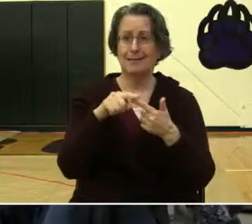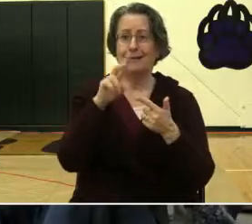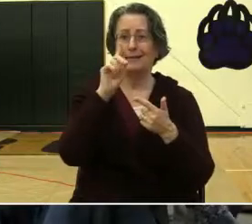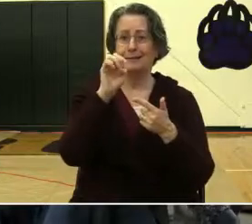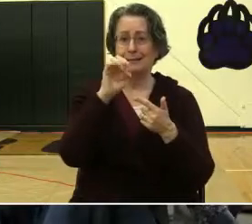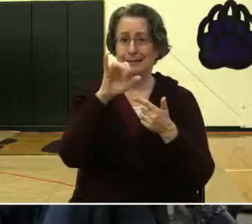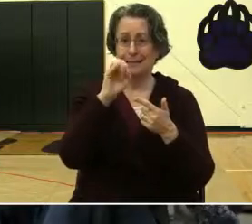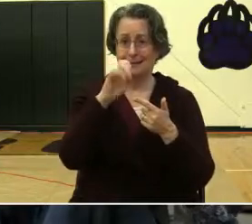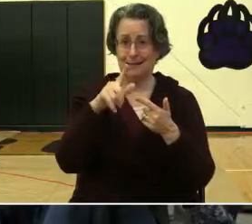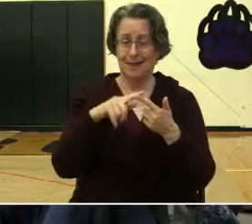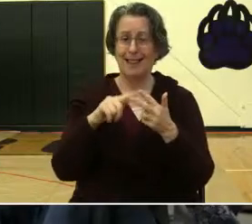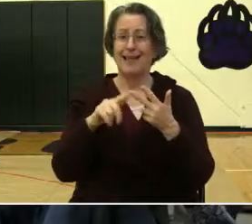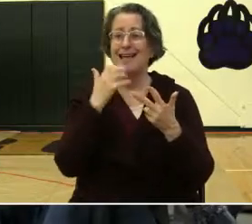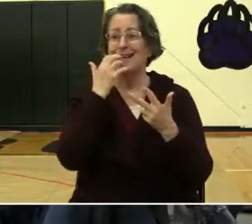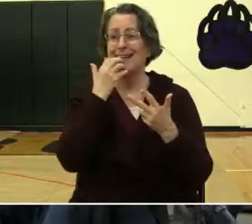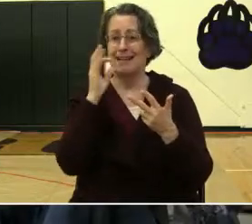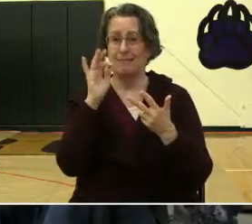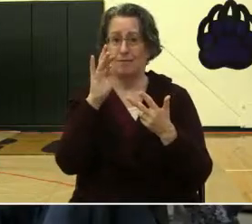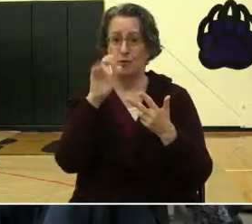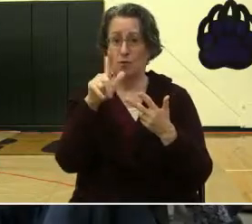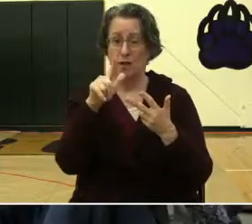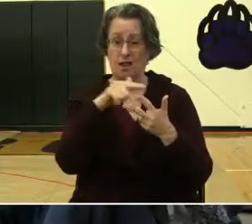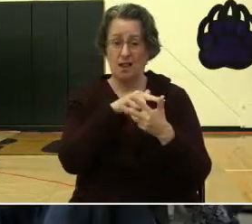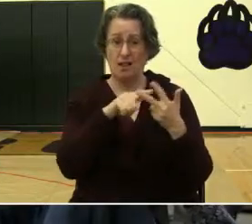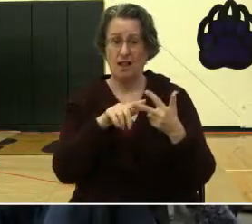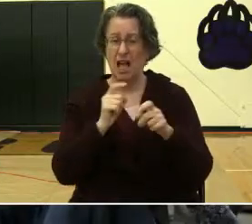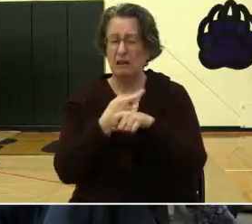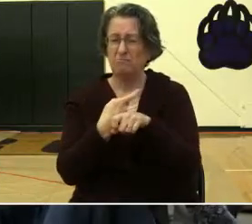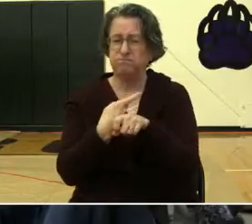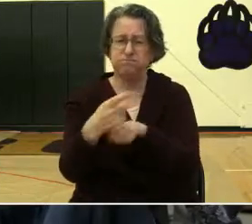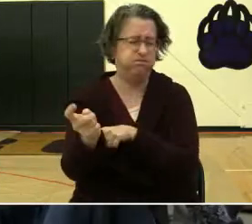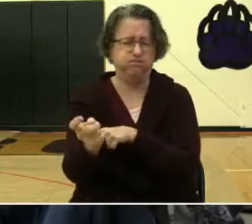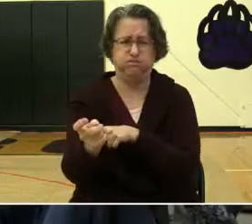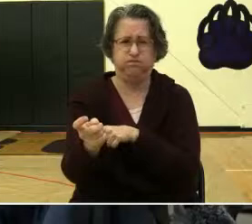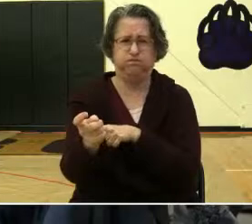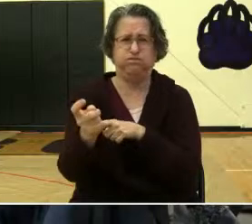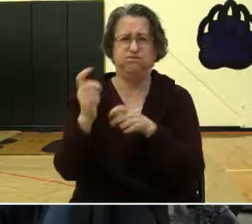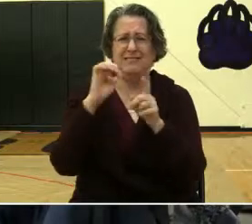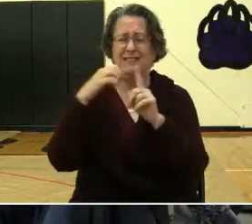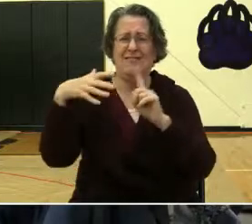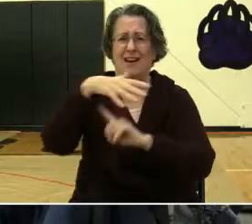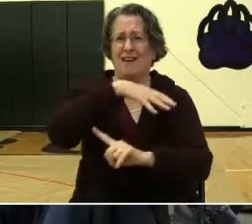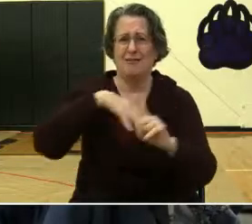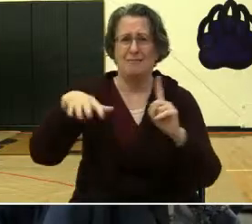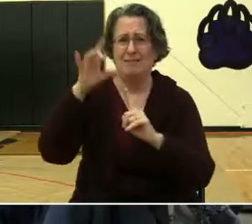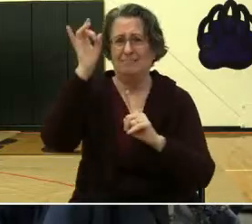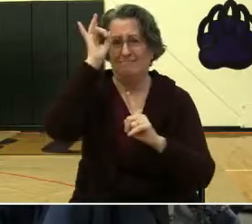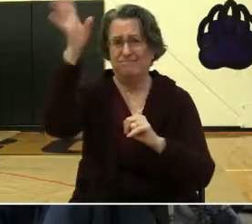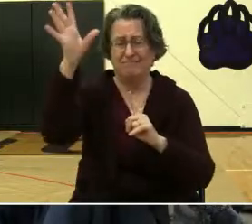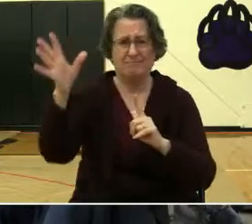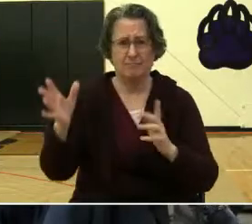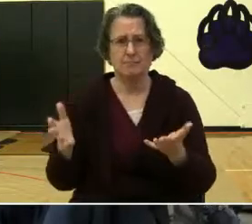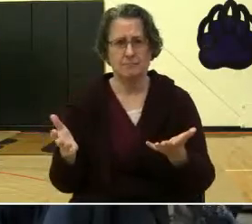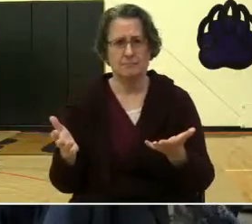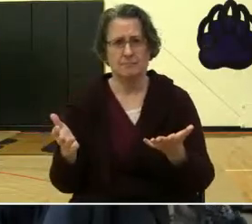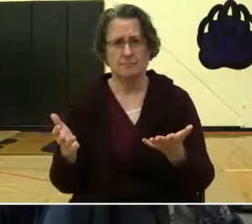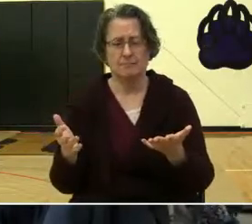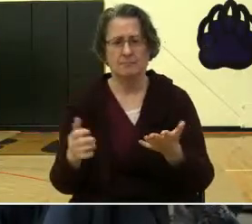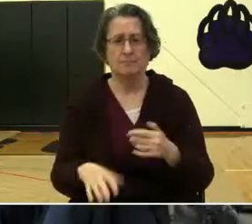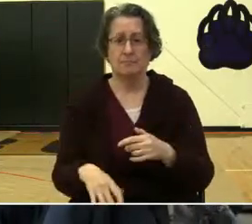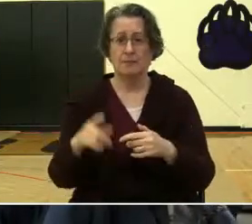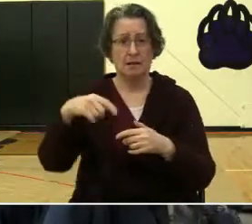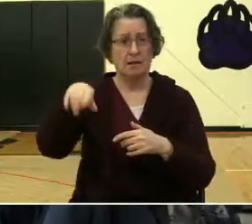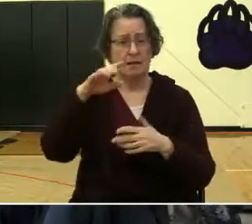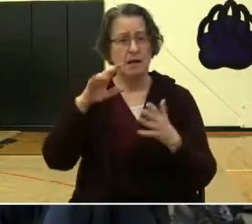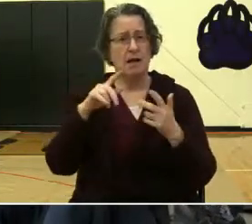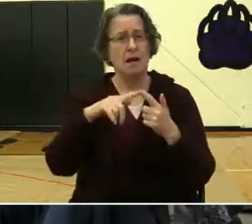know that the two biggest drivers of climate are Heating and transportation are there active conversations although that sounds like a